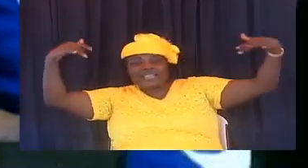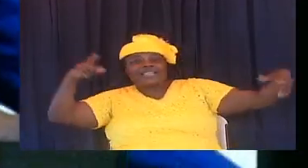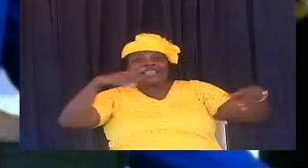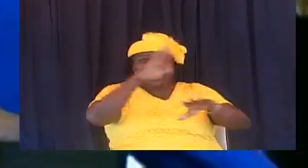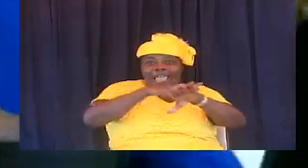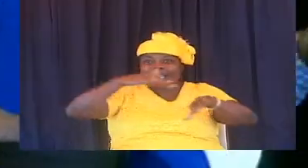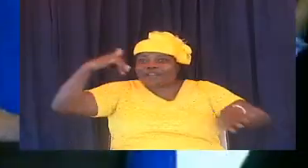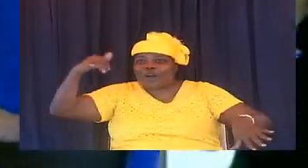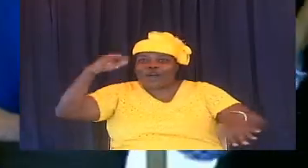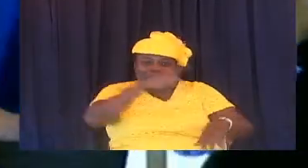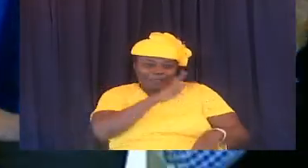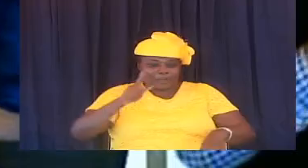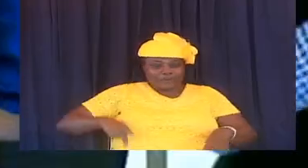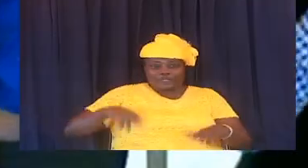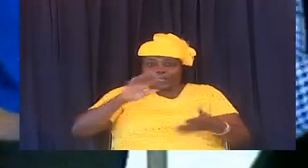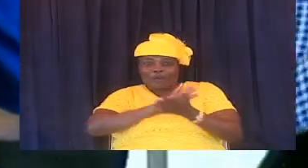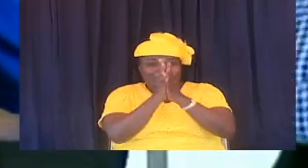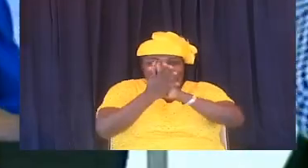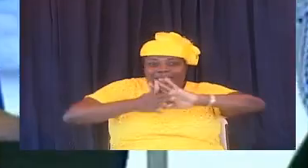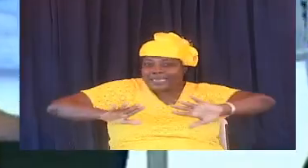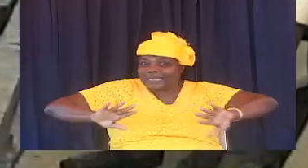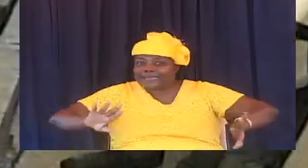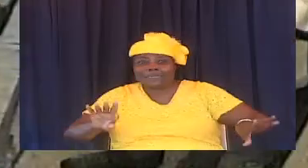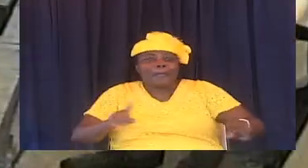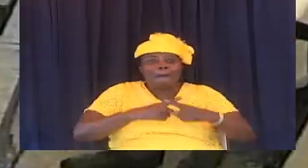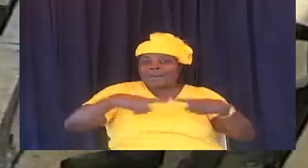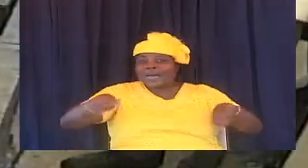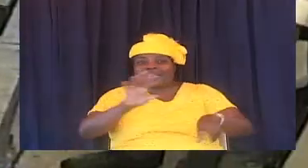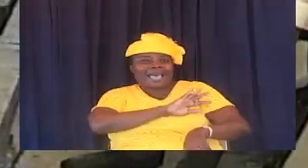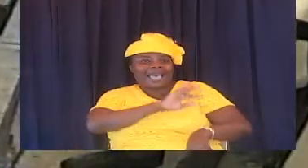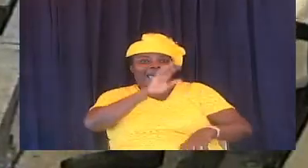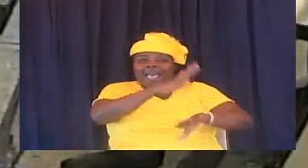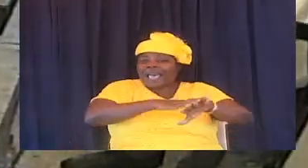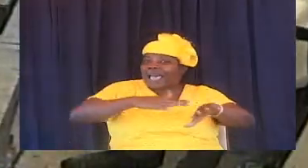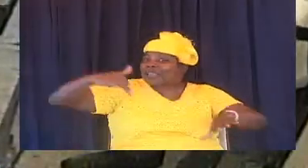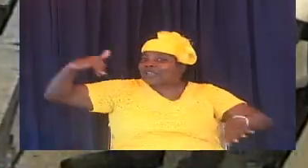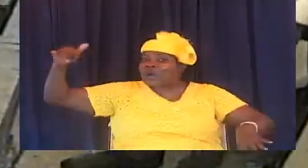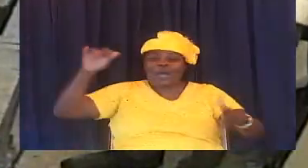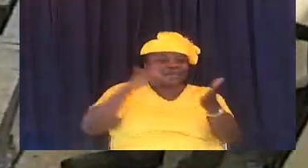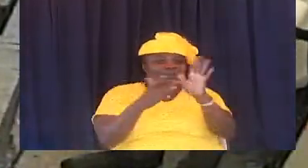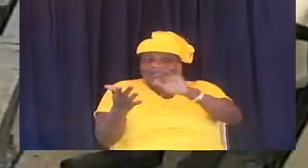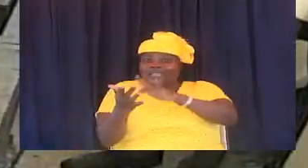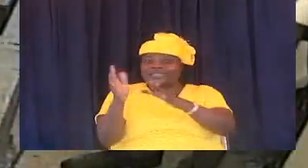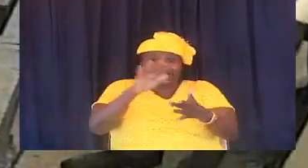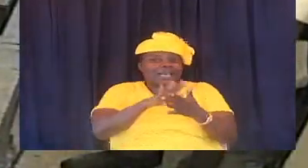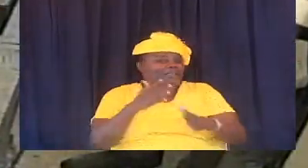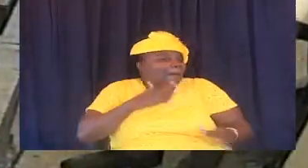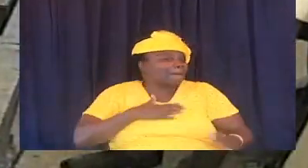They called him the Prince of Peace. But I called.